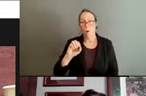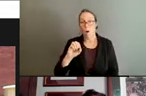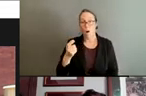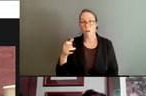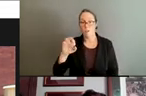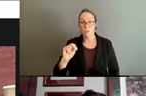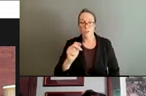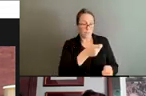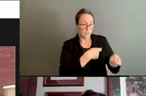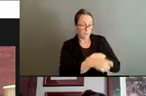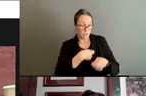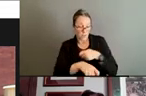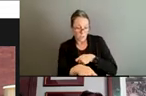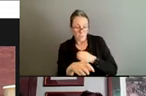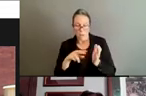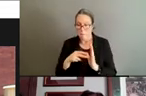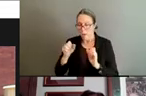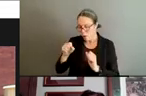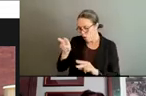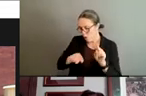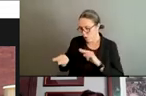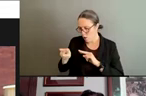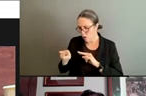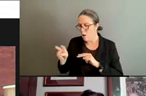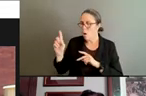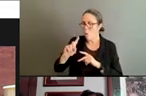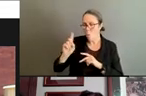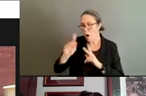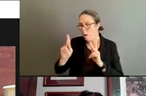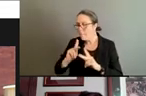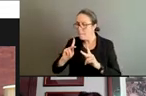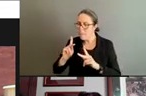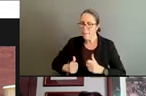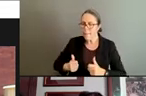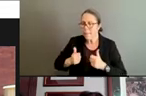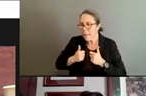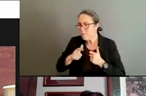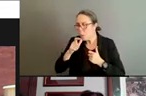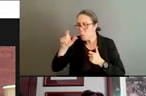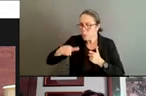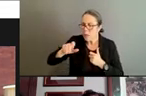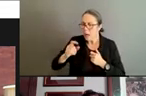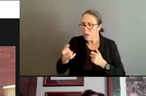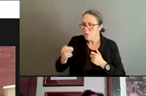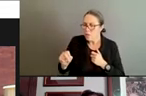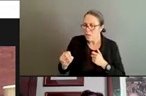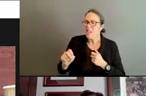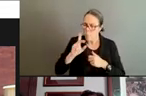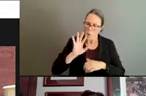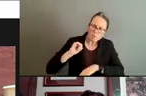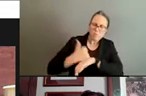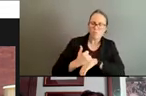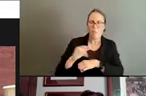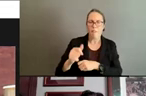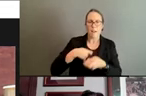so they were able to look at that information to figure out where's the best place to be able to set up these the oxygen exchange sites